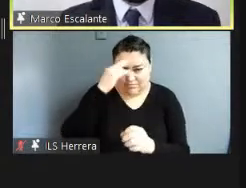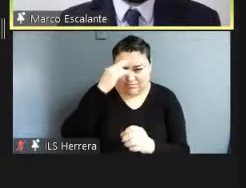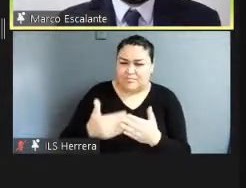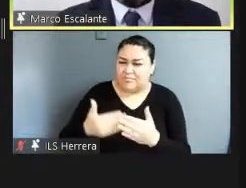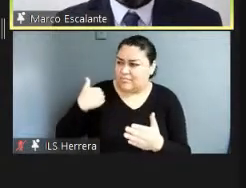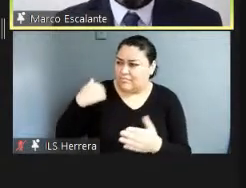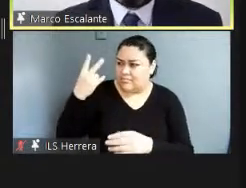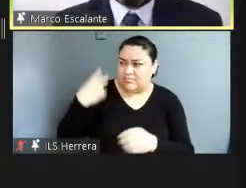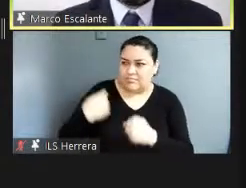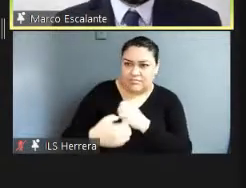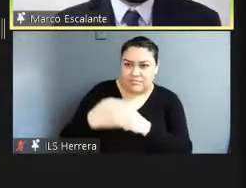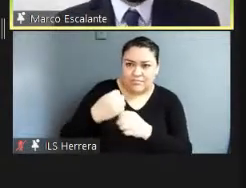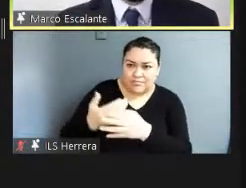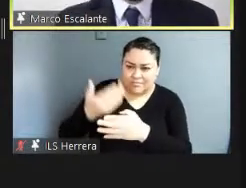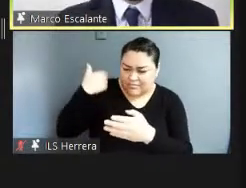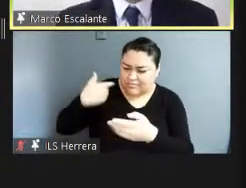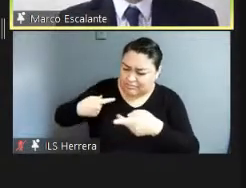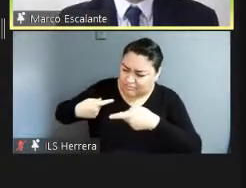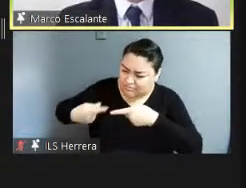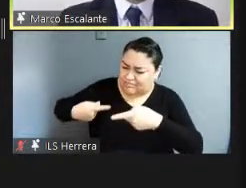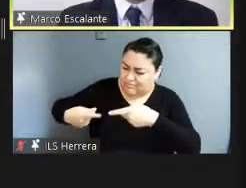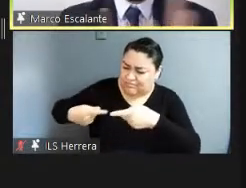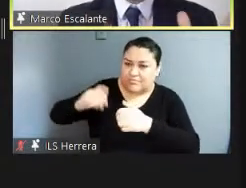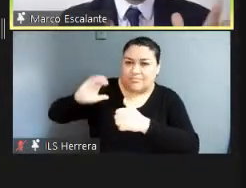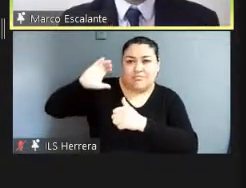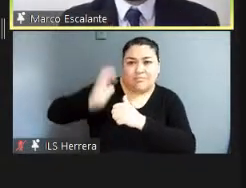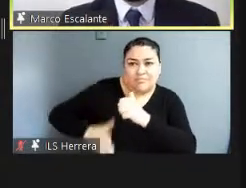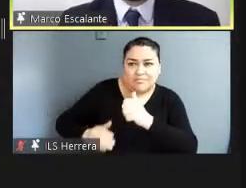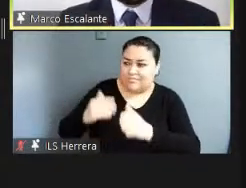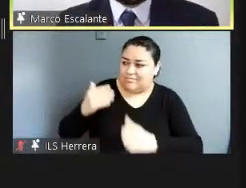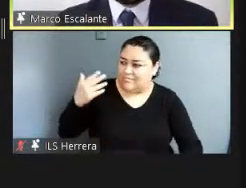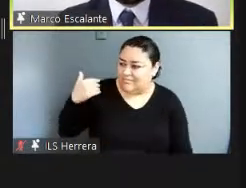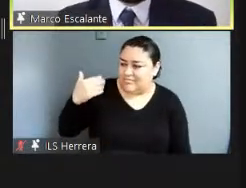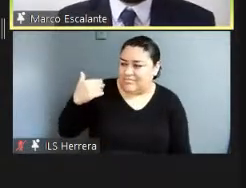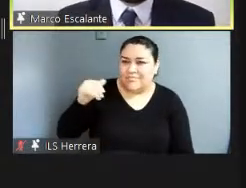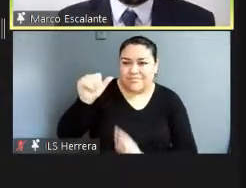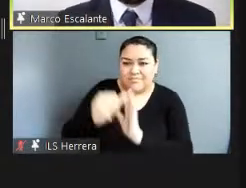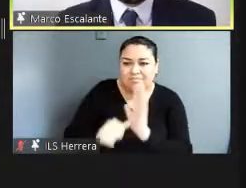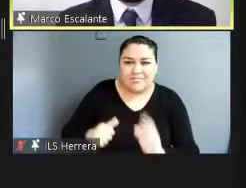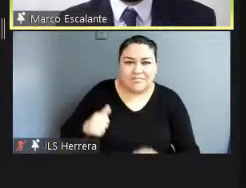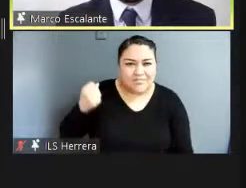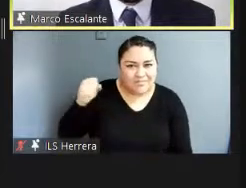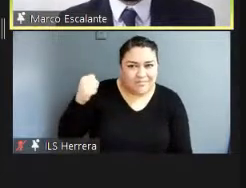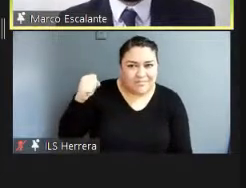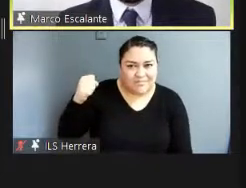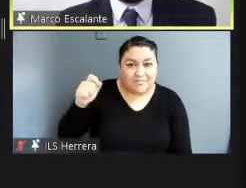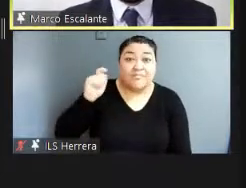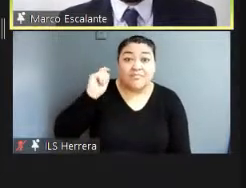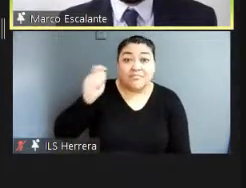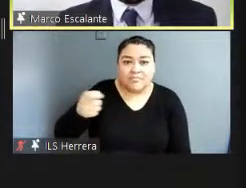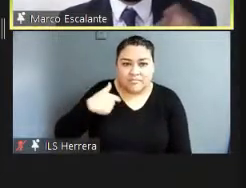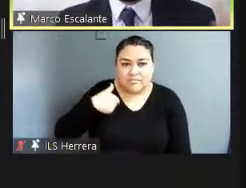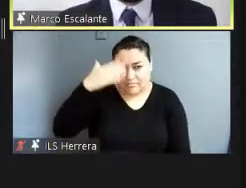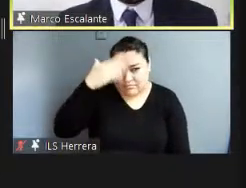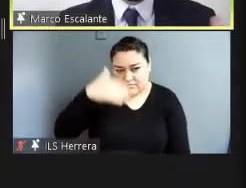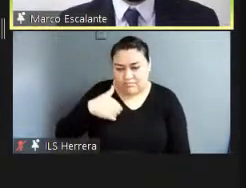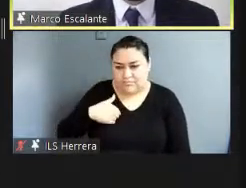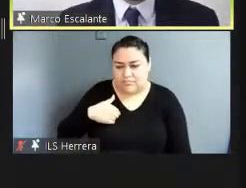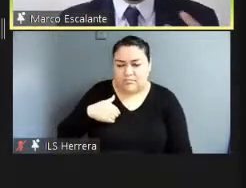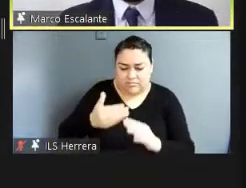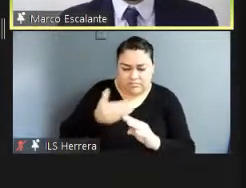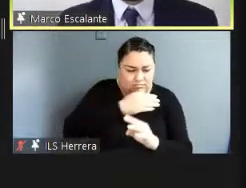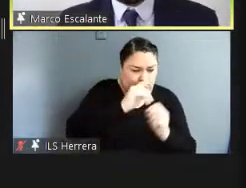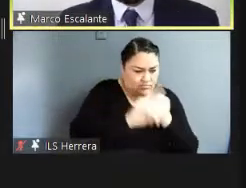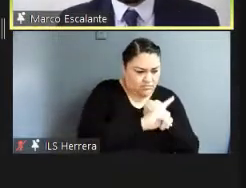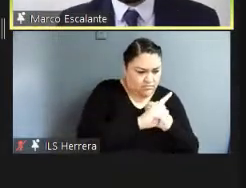competencies. We restructured our curriculum 2 years ago. We finished last month.